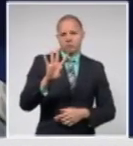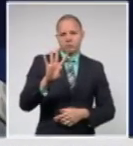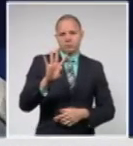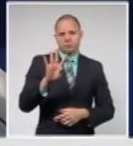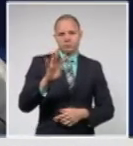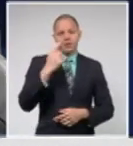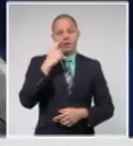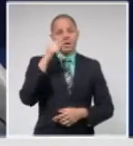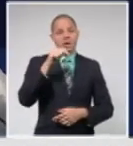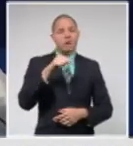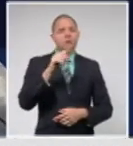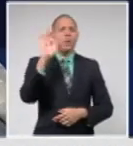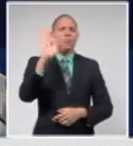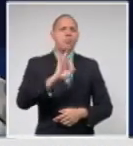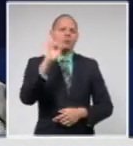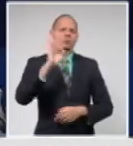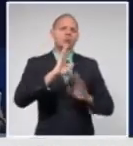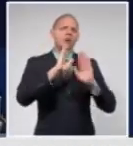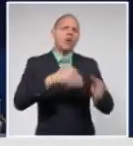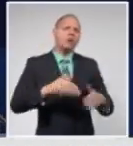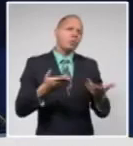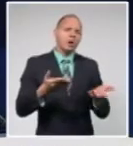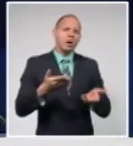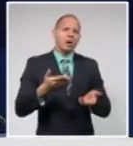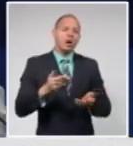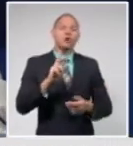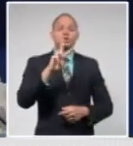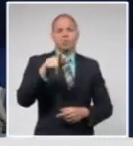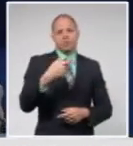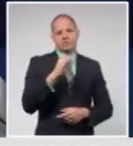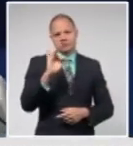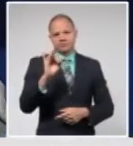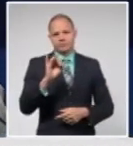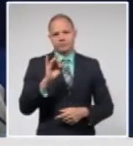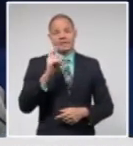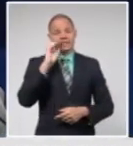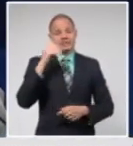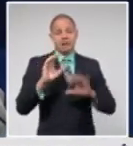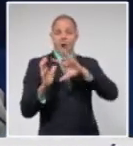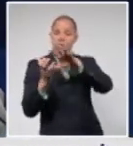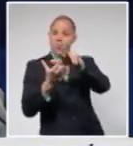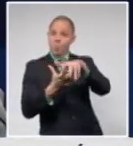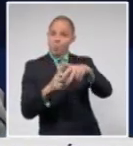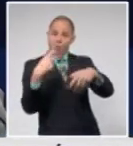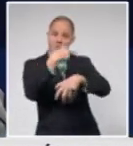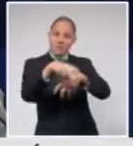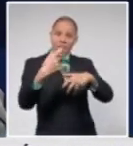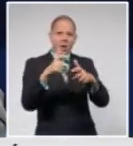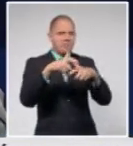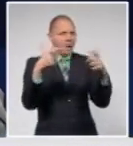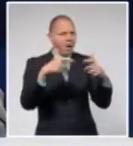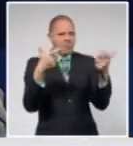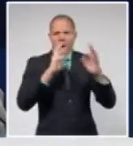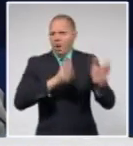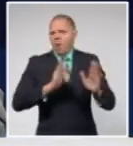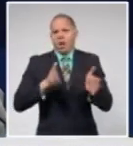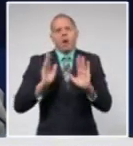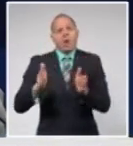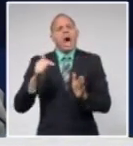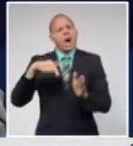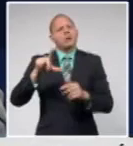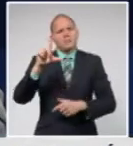always mention the two evacuated patients at the start of the pandemic. Yesterday, 58 patients were discharged from